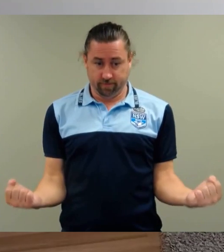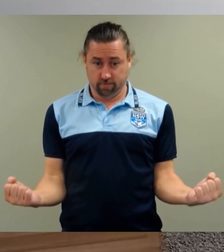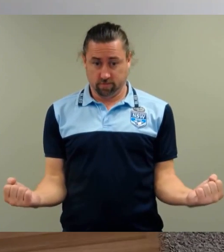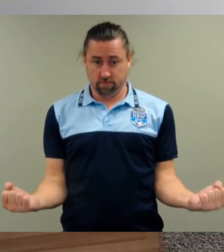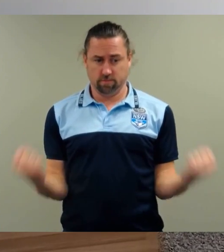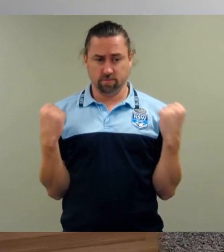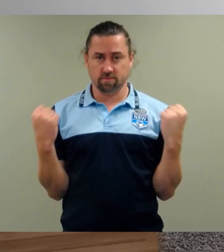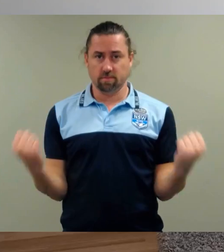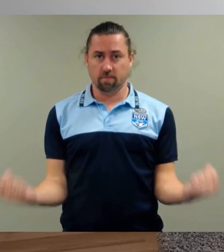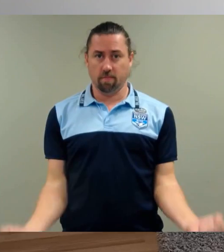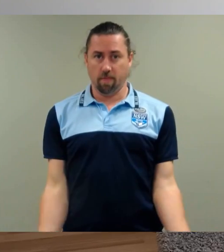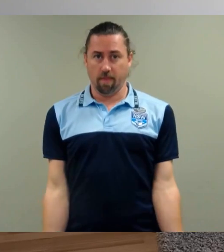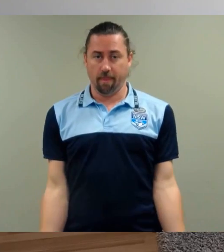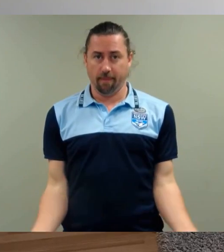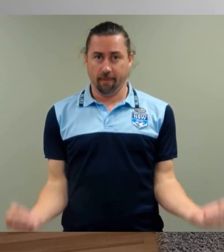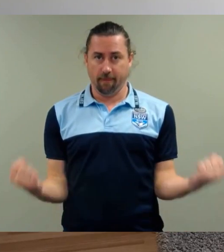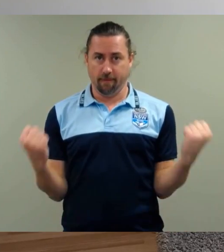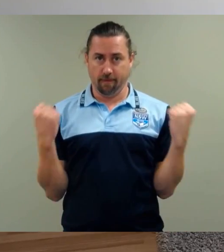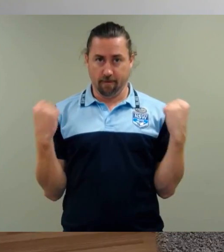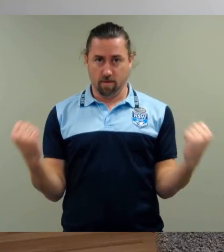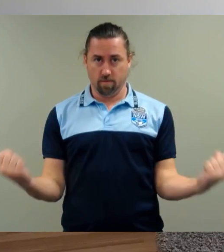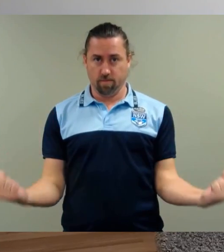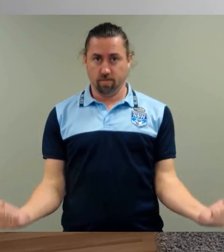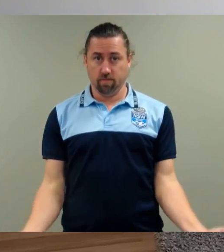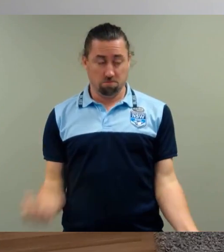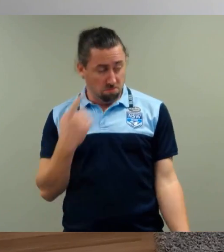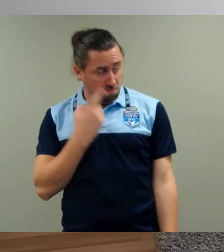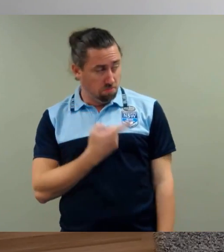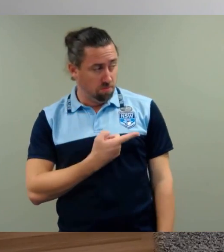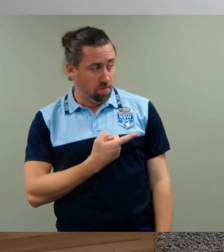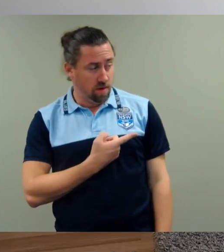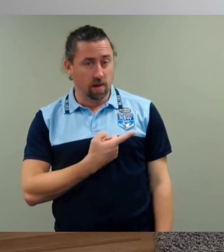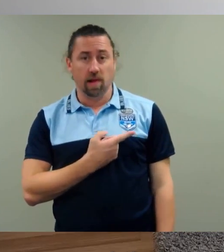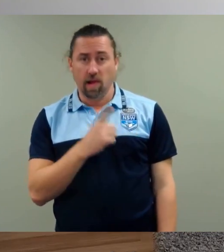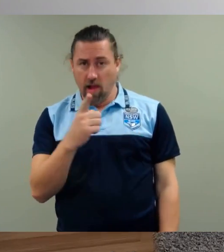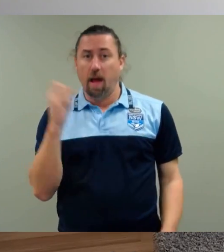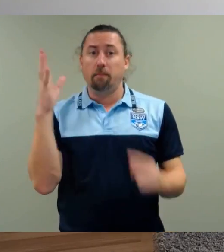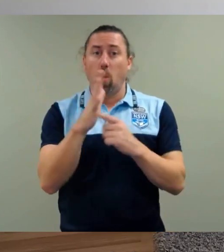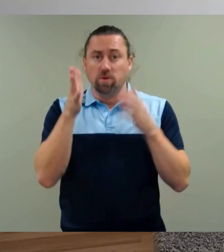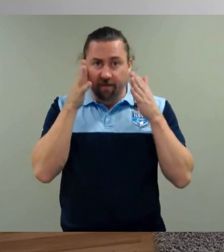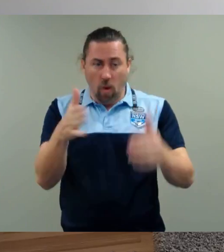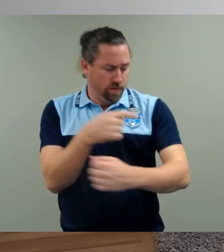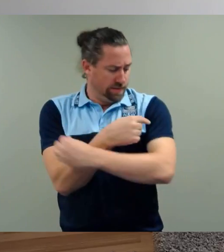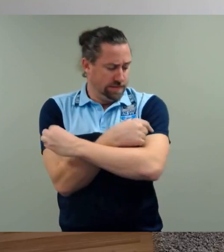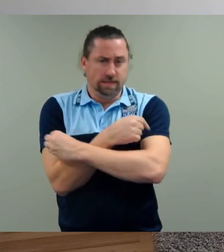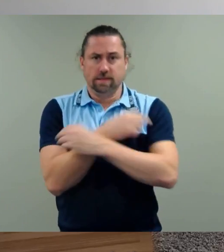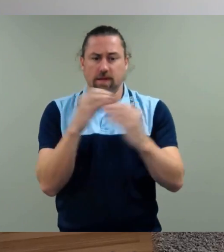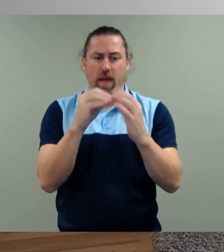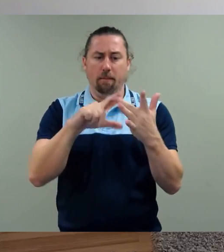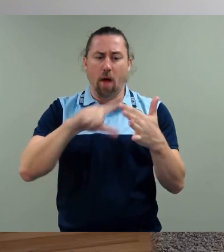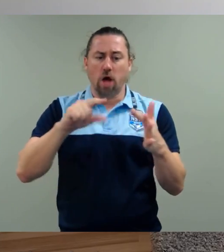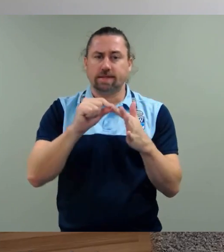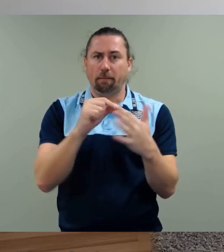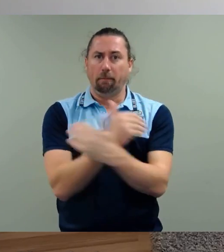both forearms in a curling motion from the sides of the body to the front of the shoulders, while keeping tension in your bicep